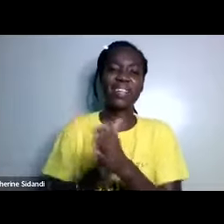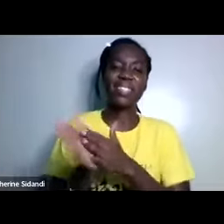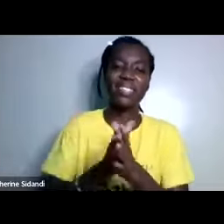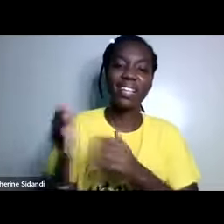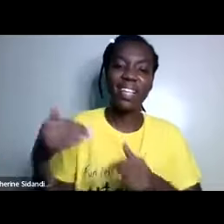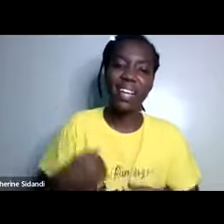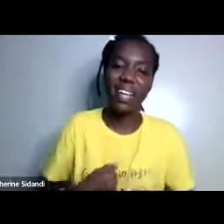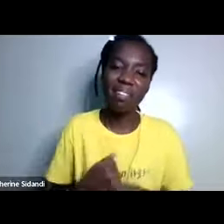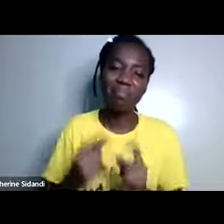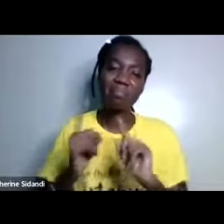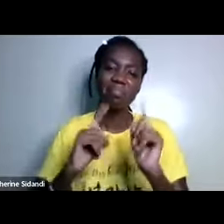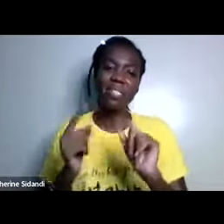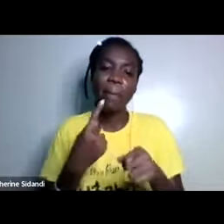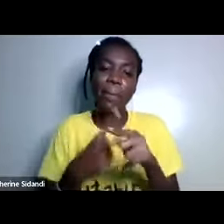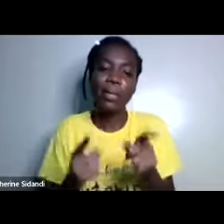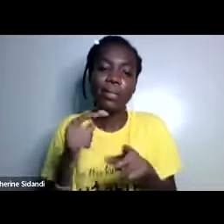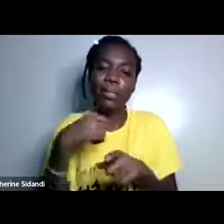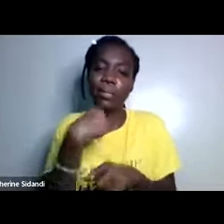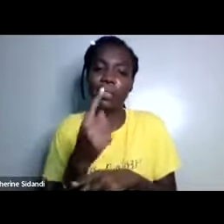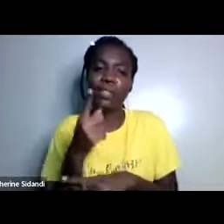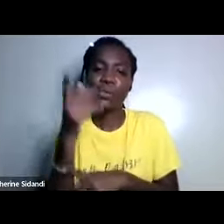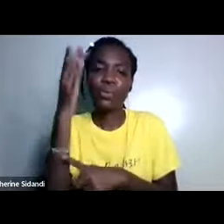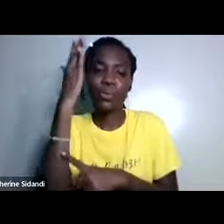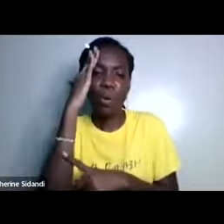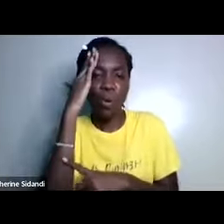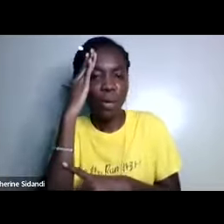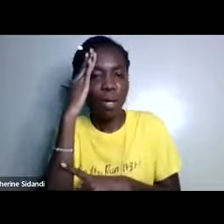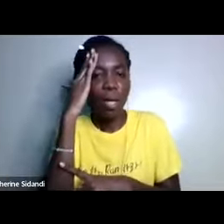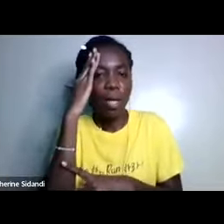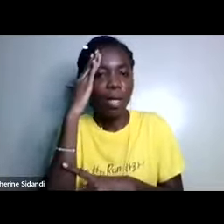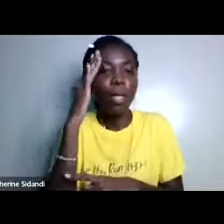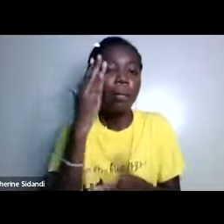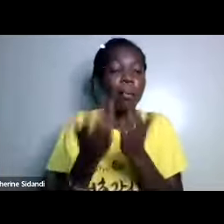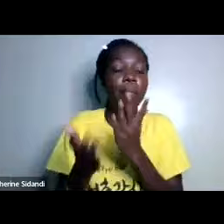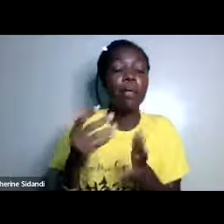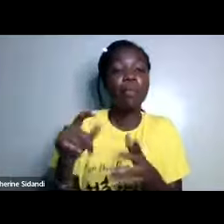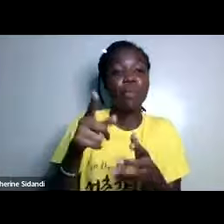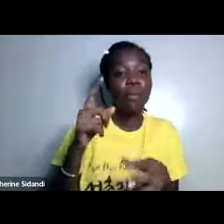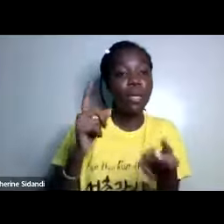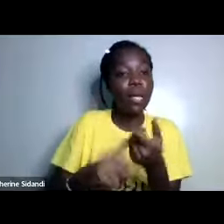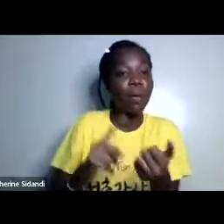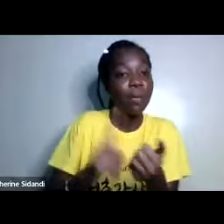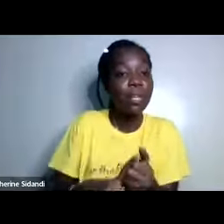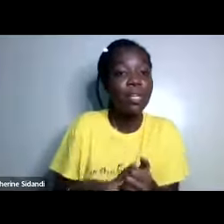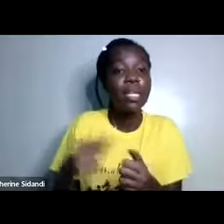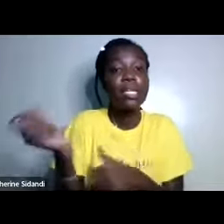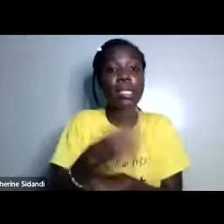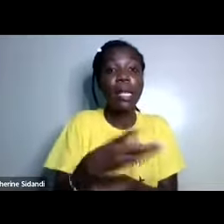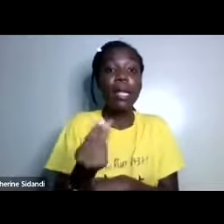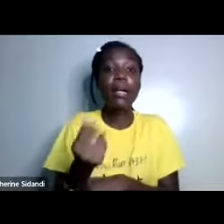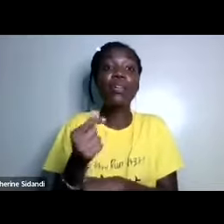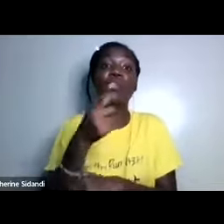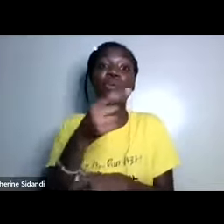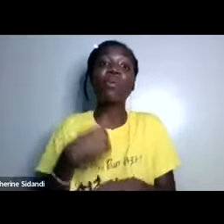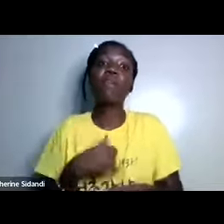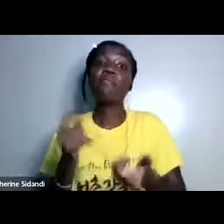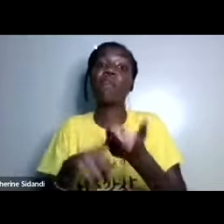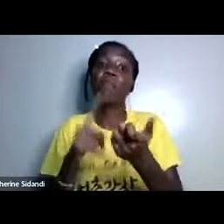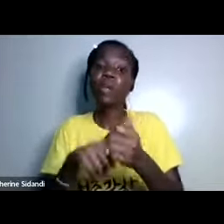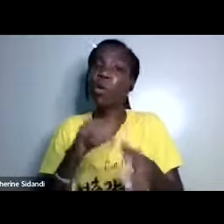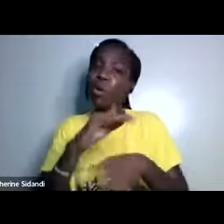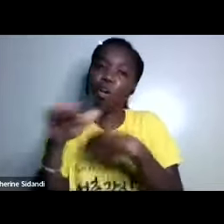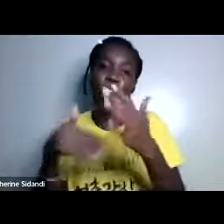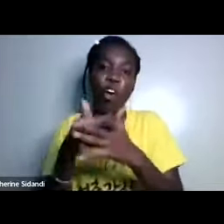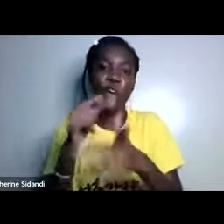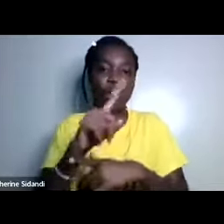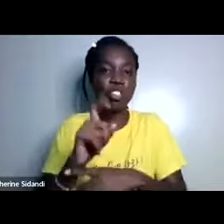like, if you're in insurance, how many family members do you have? What's your salary, monthly salary? All those kind of questions. What happens now